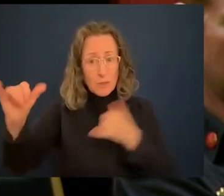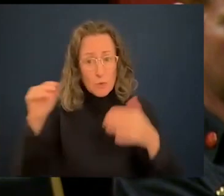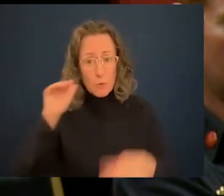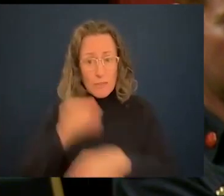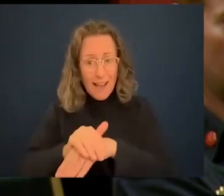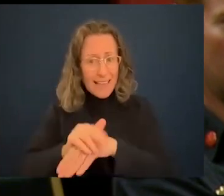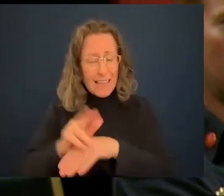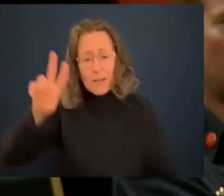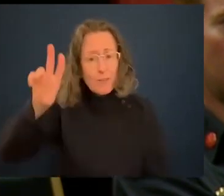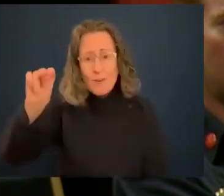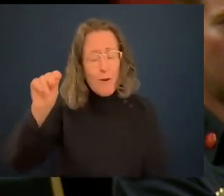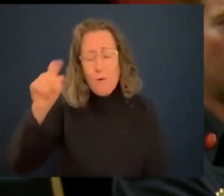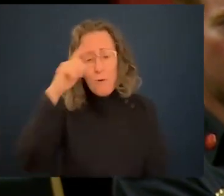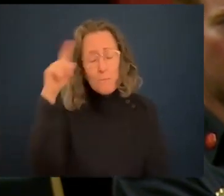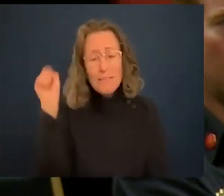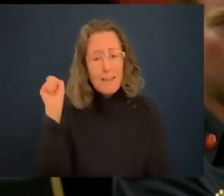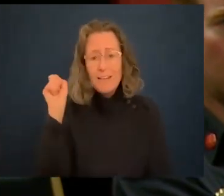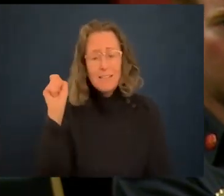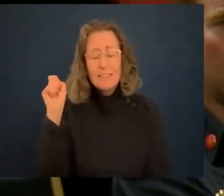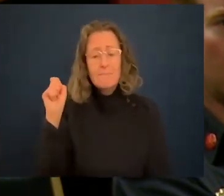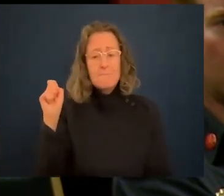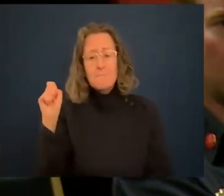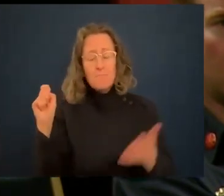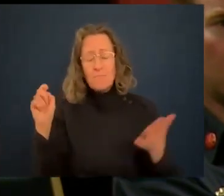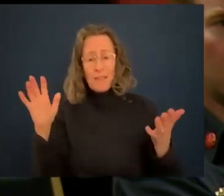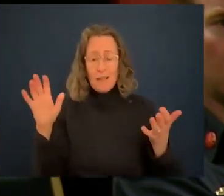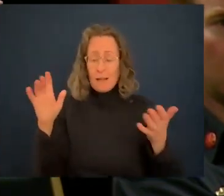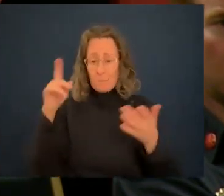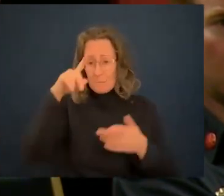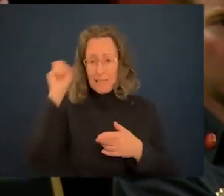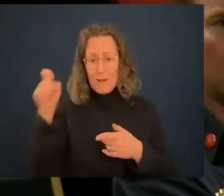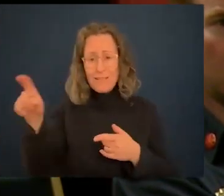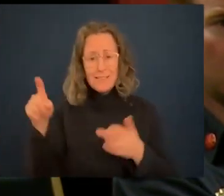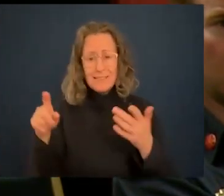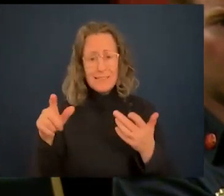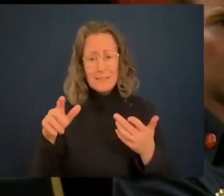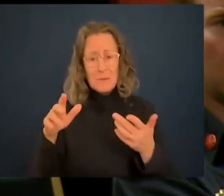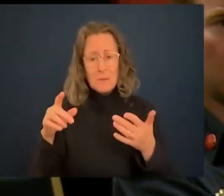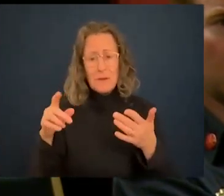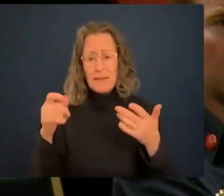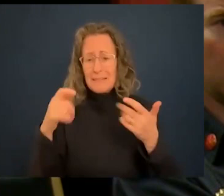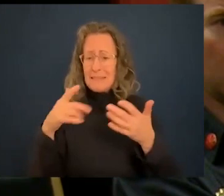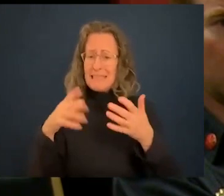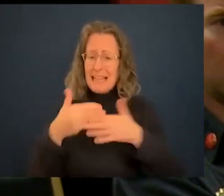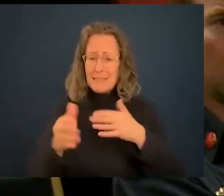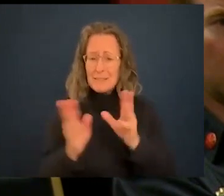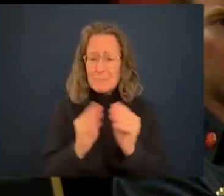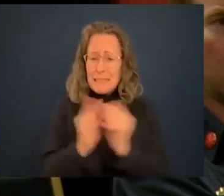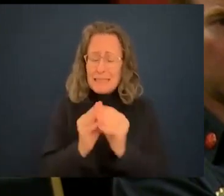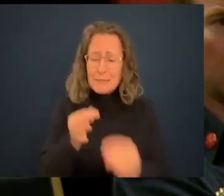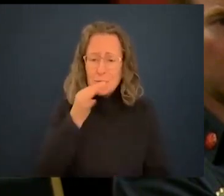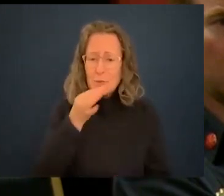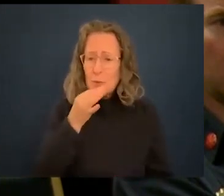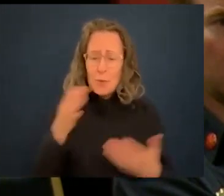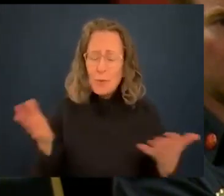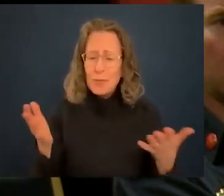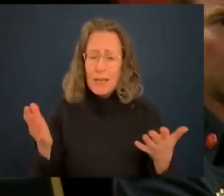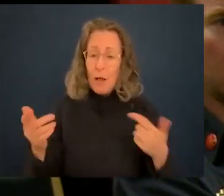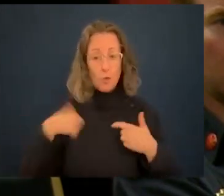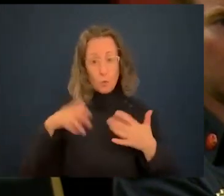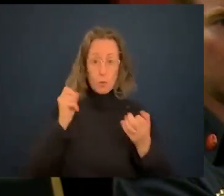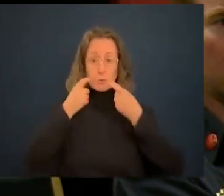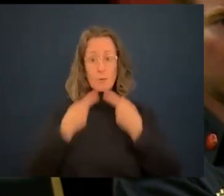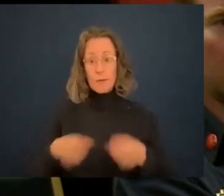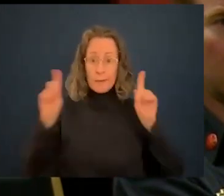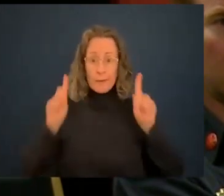it is because you can say hey everybody at town meeting we got a plan that's no reason to take an action that you